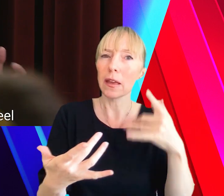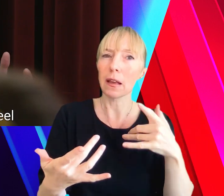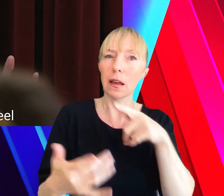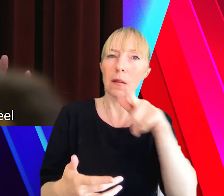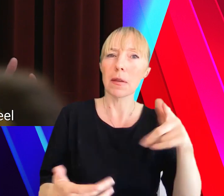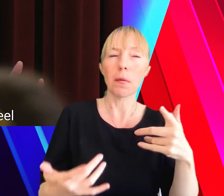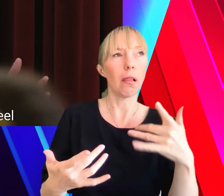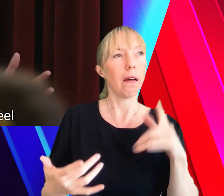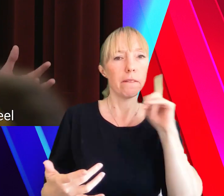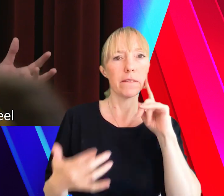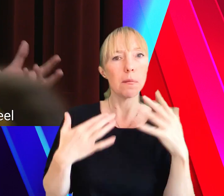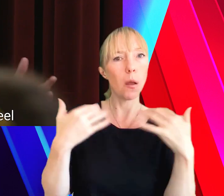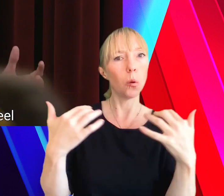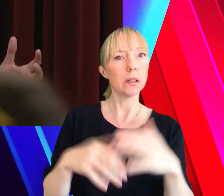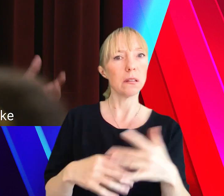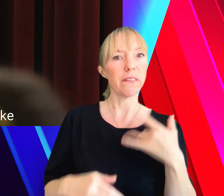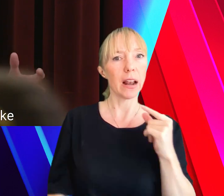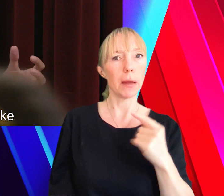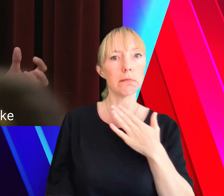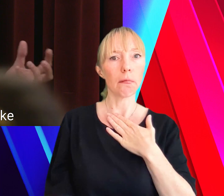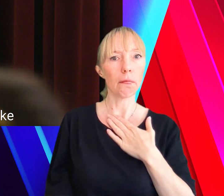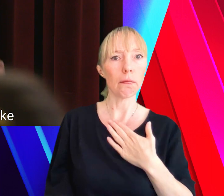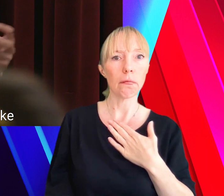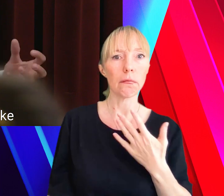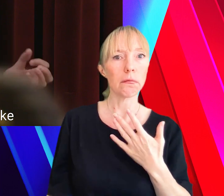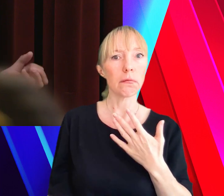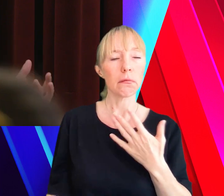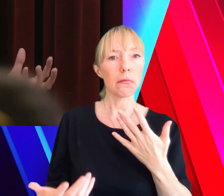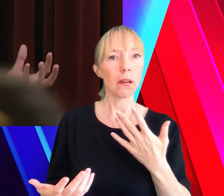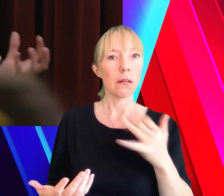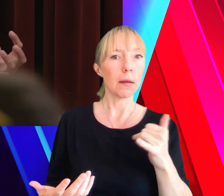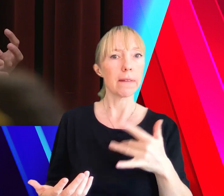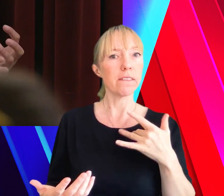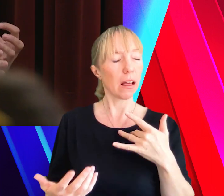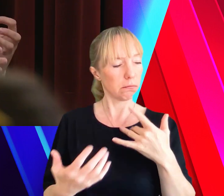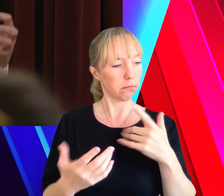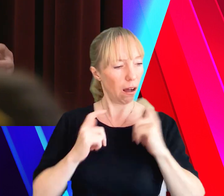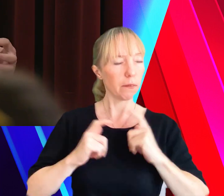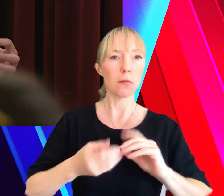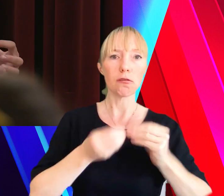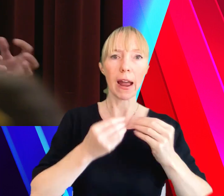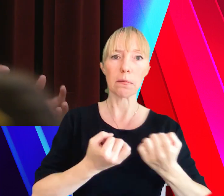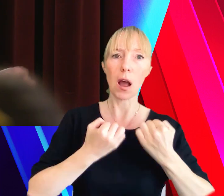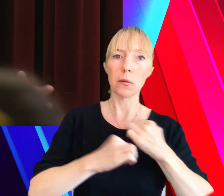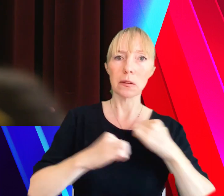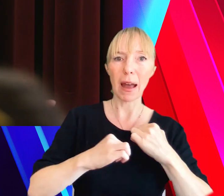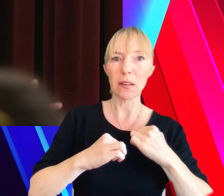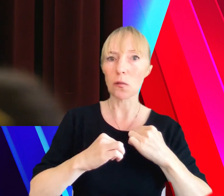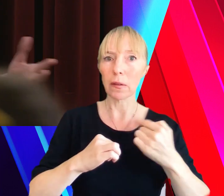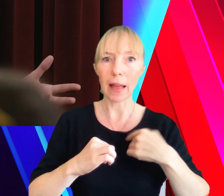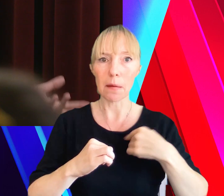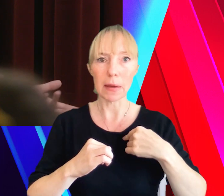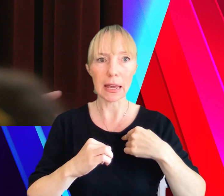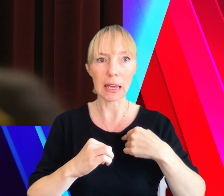think because of that people feel sort of female audiences and the shows they like, they feel sort of more comfortable making their own space